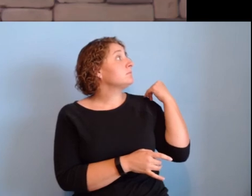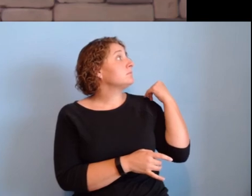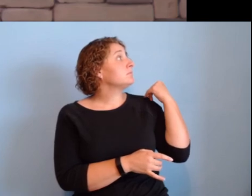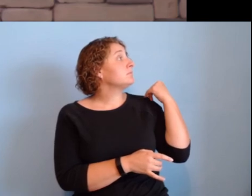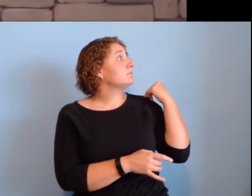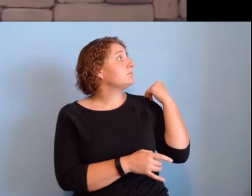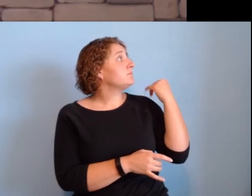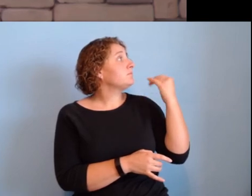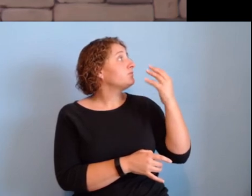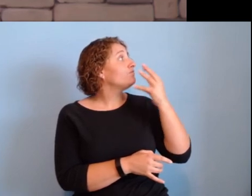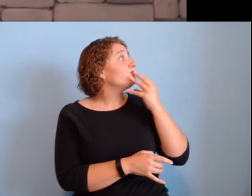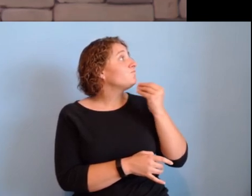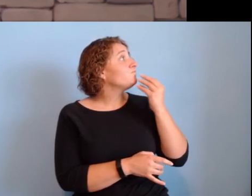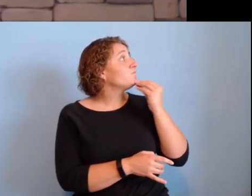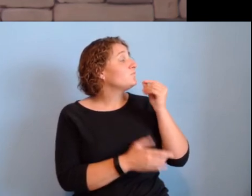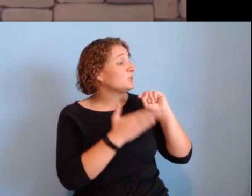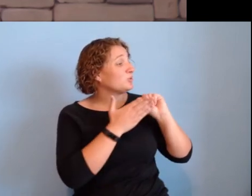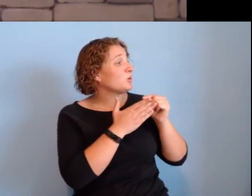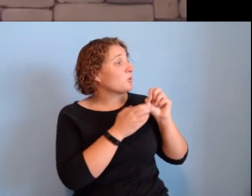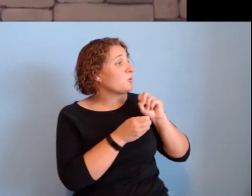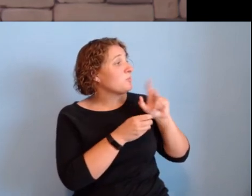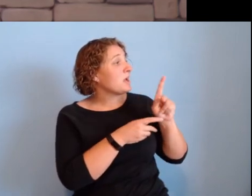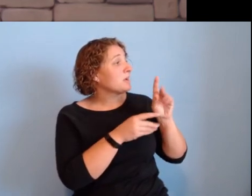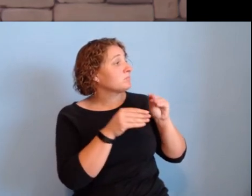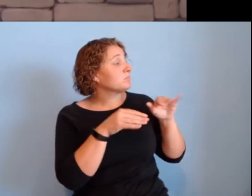the Jews were beginning to come back to the land,